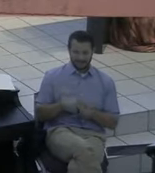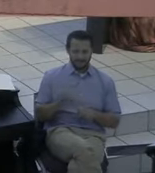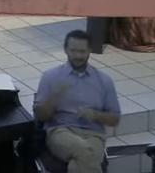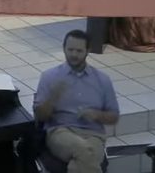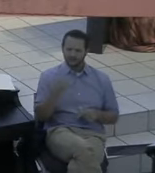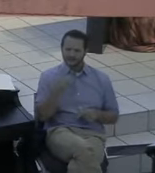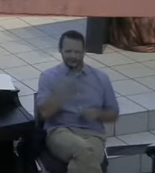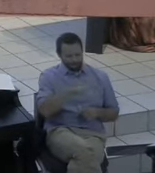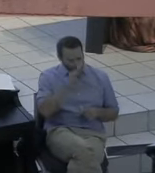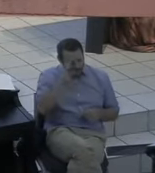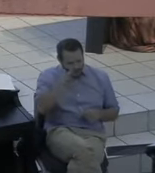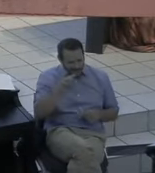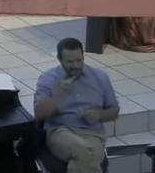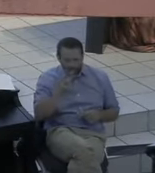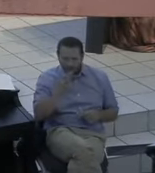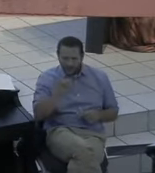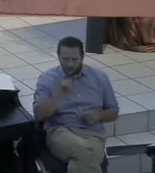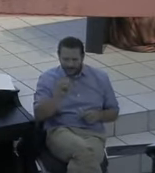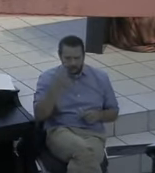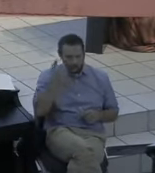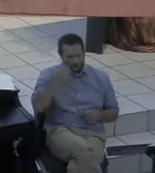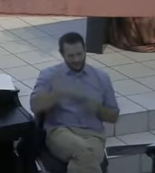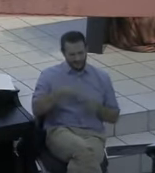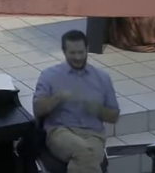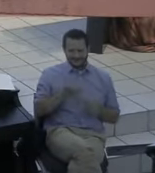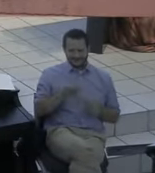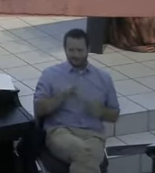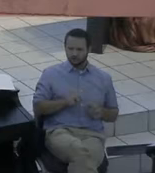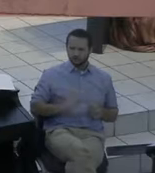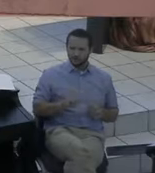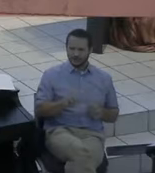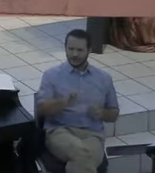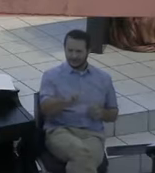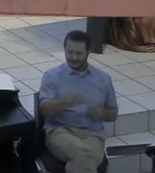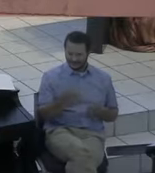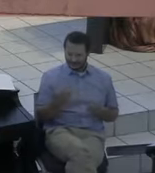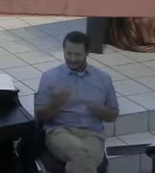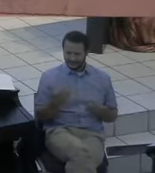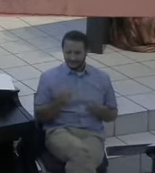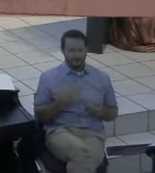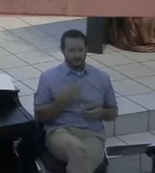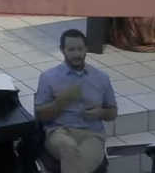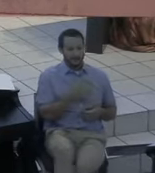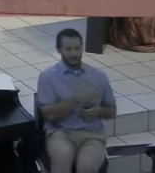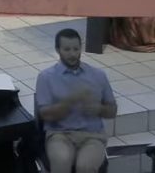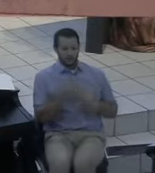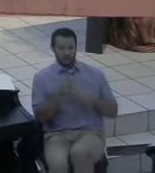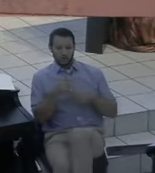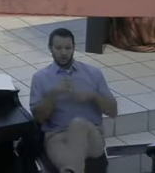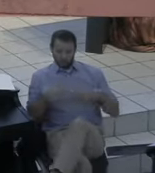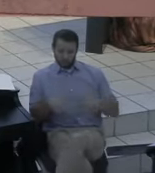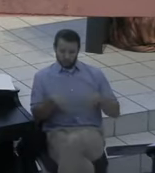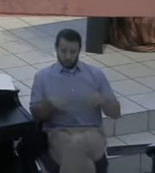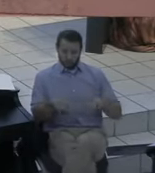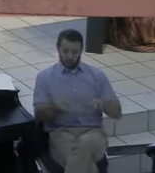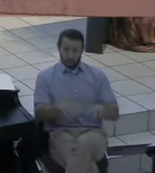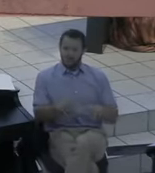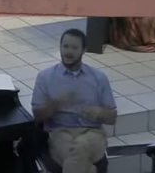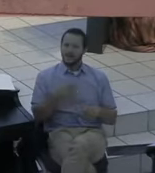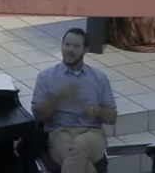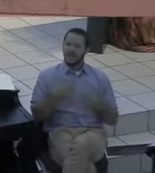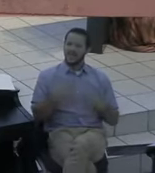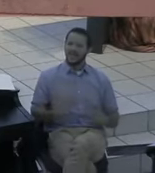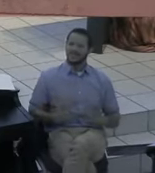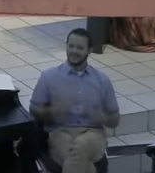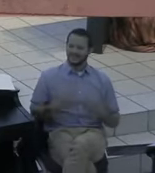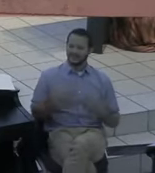Duane. Remember, it's a journey. And the more you practice, the easier making healthy choices becomes."